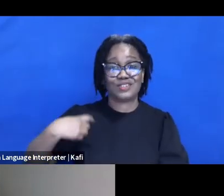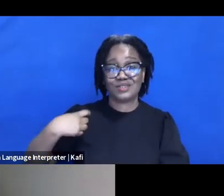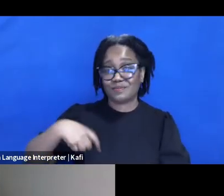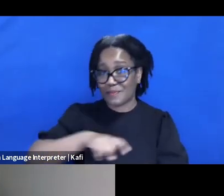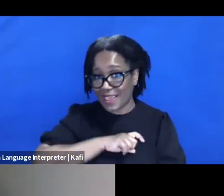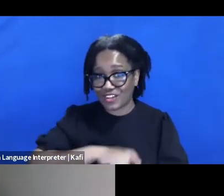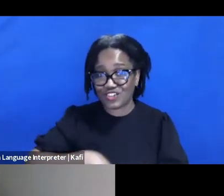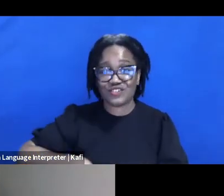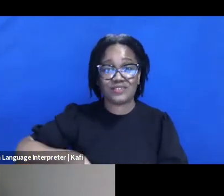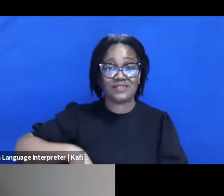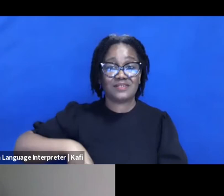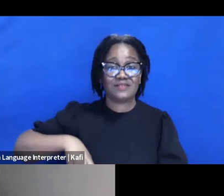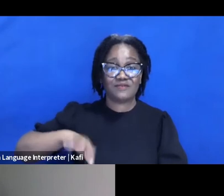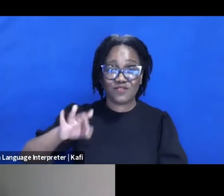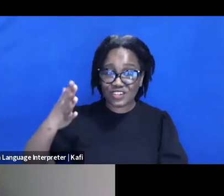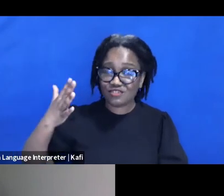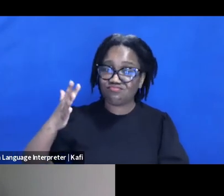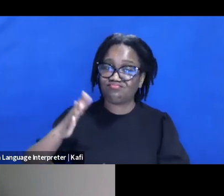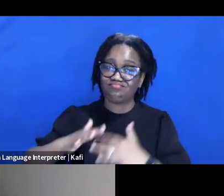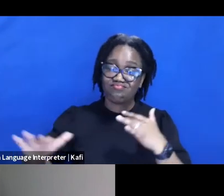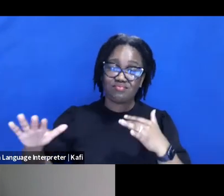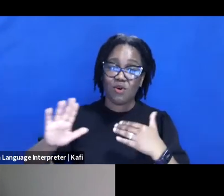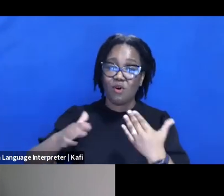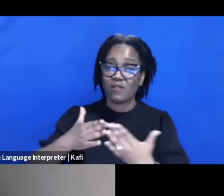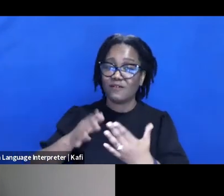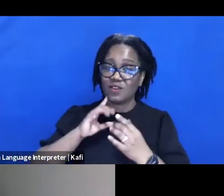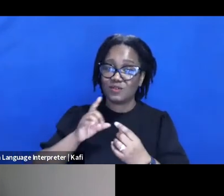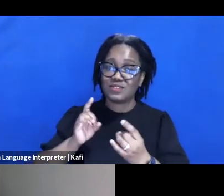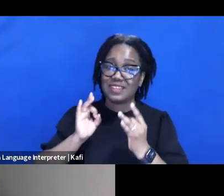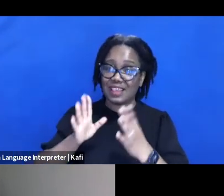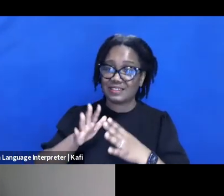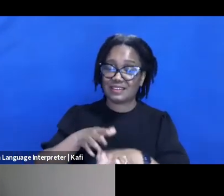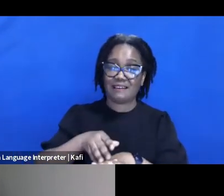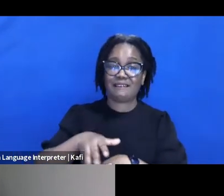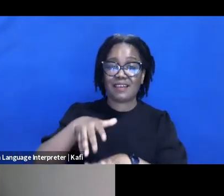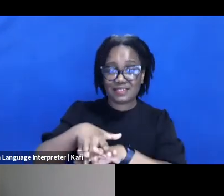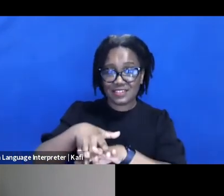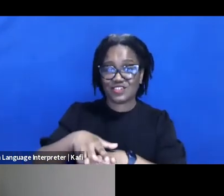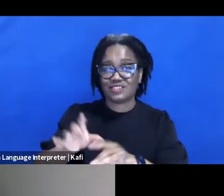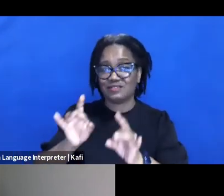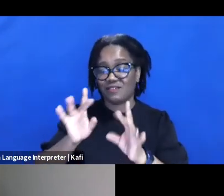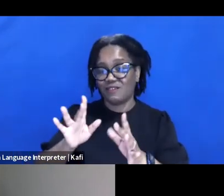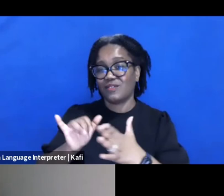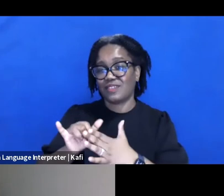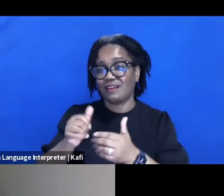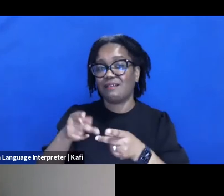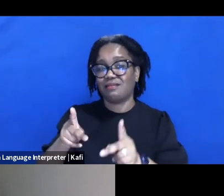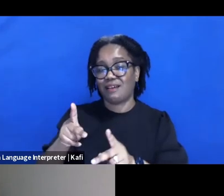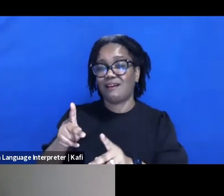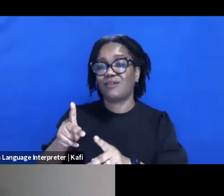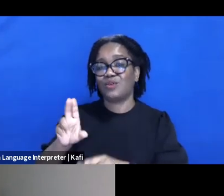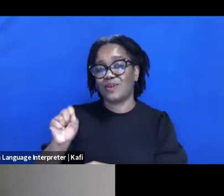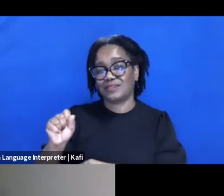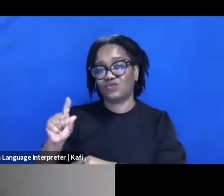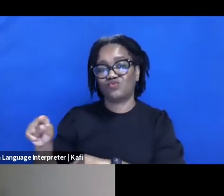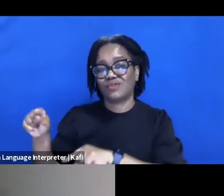genocides, anti-Indigenous terrorisms that actually enabled the United States to come into being and to